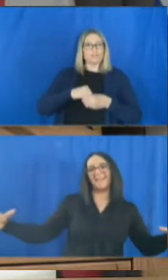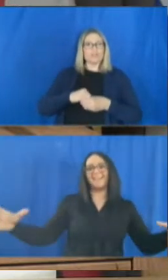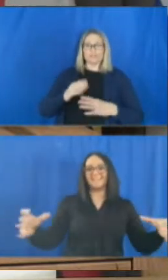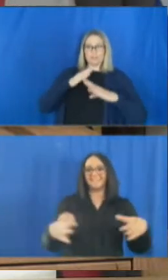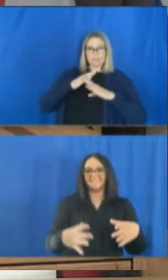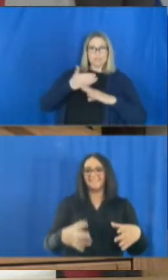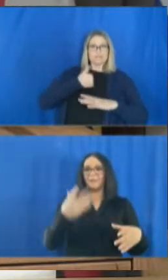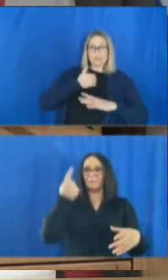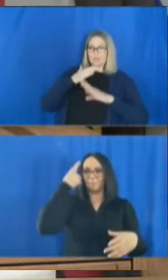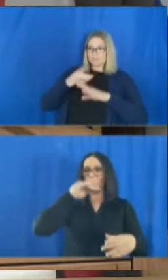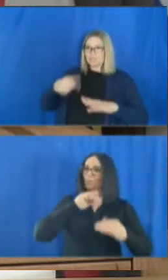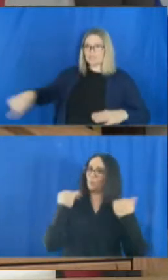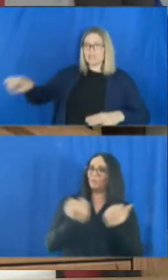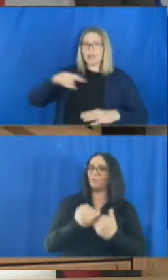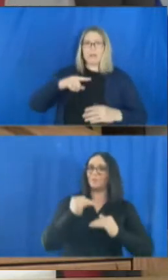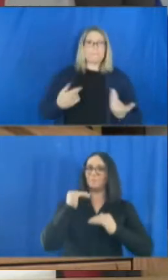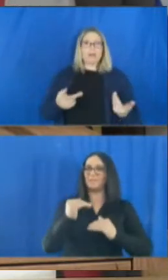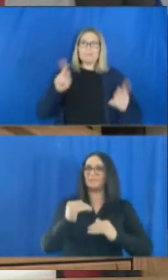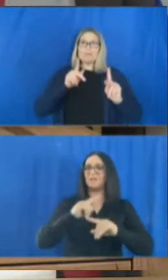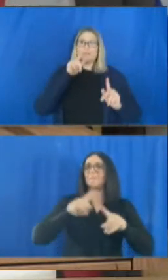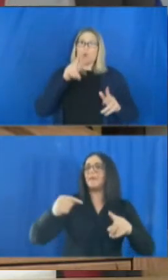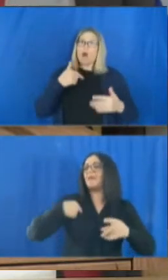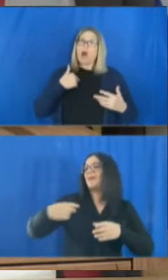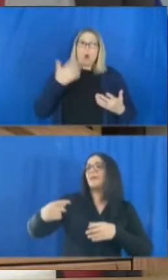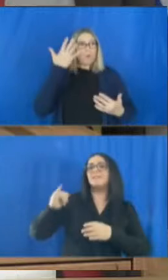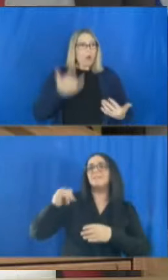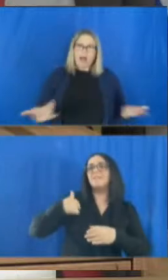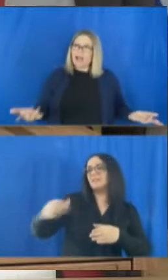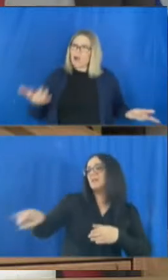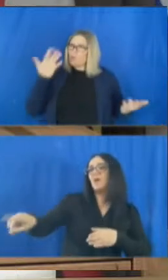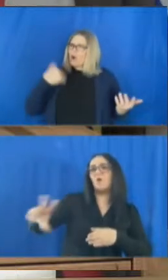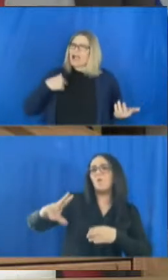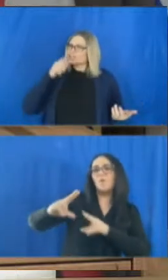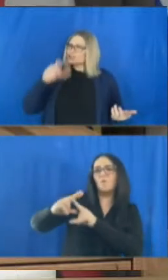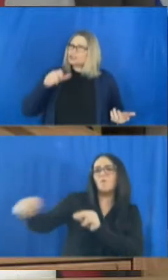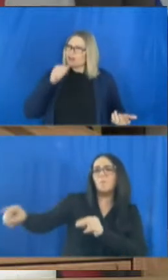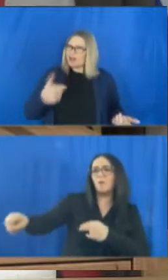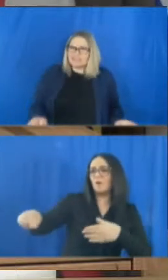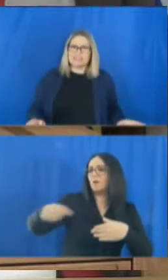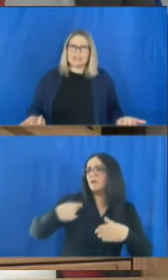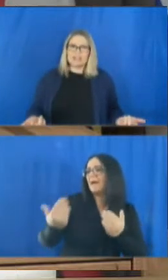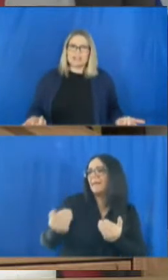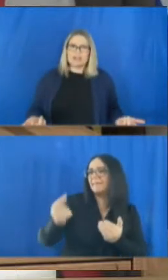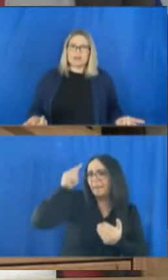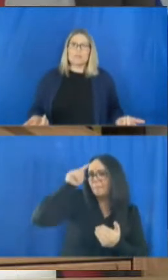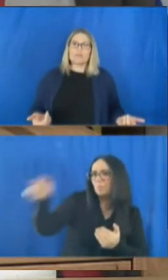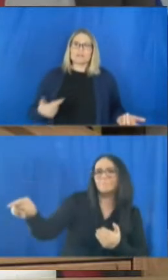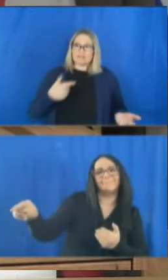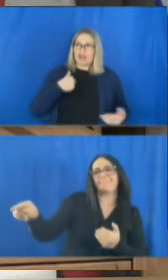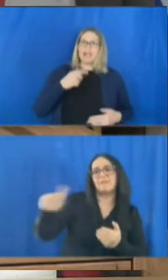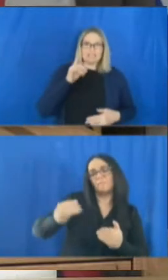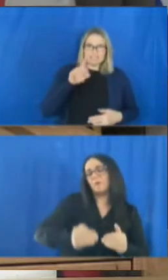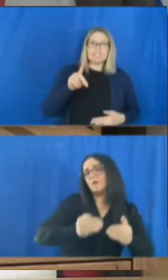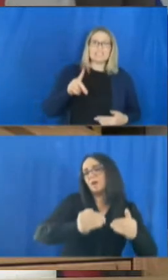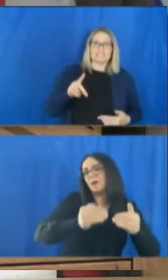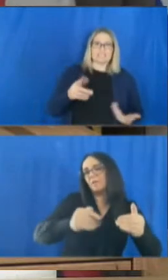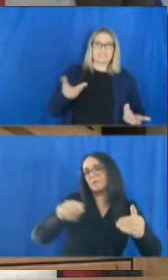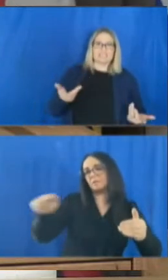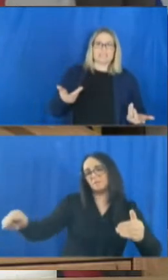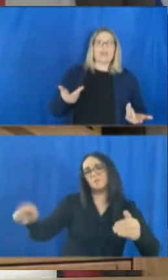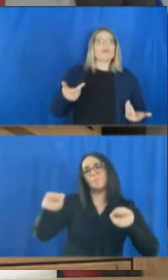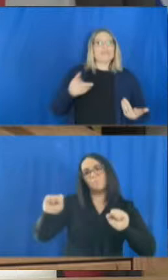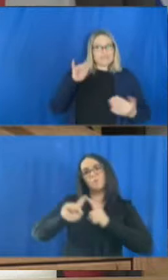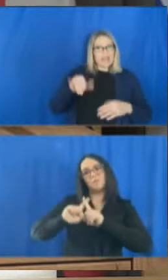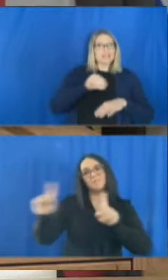to move the next step. And I think doing so in a couple days earlier, but still having the 2 weeks that was